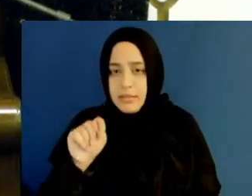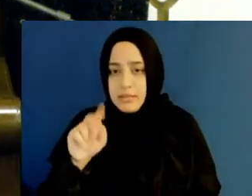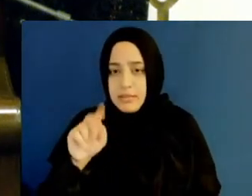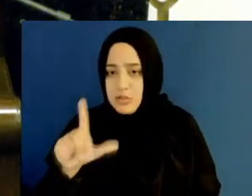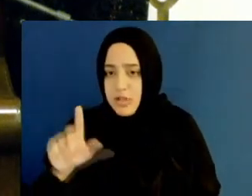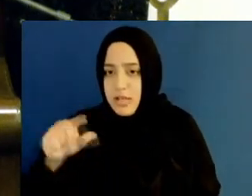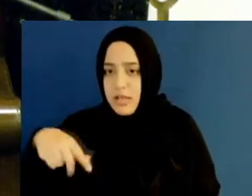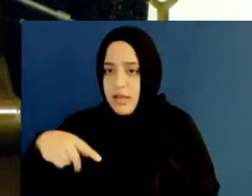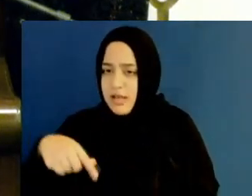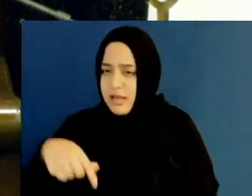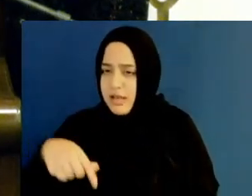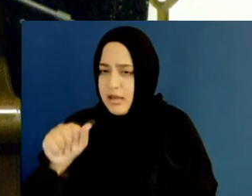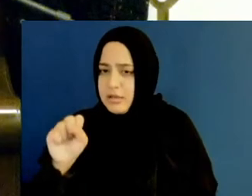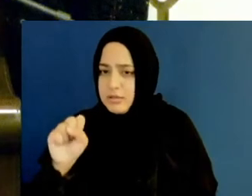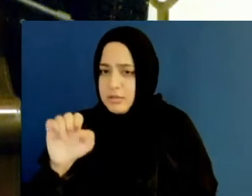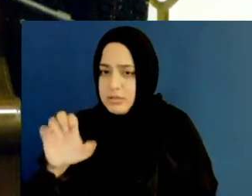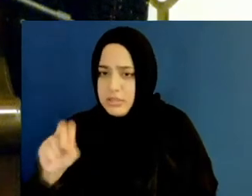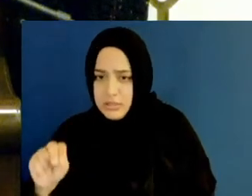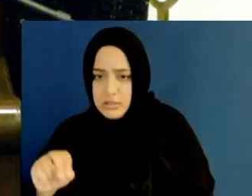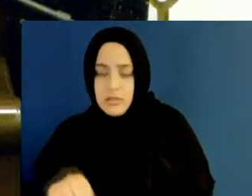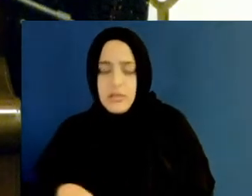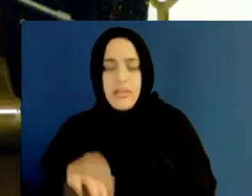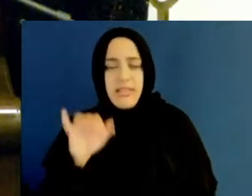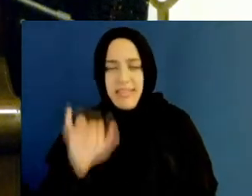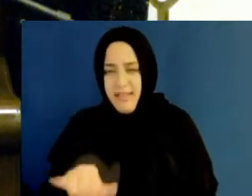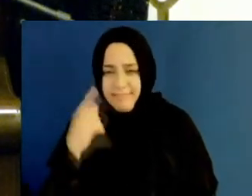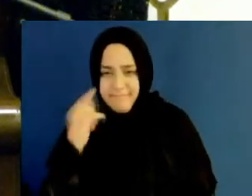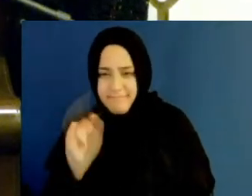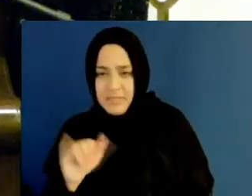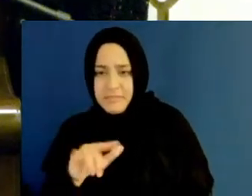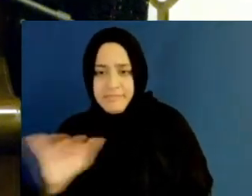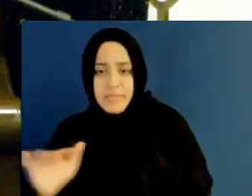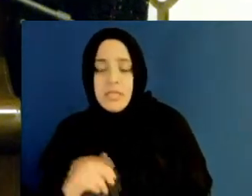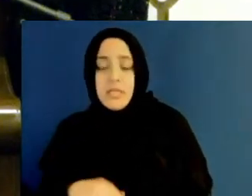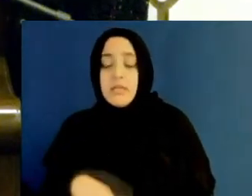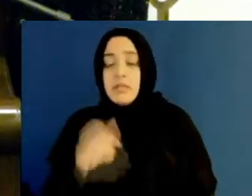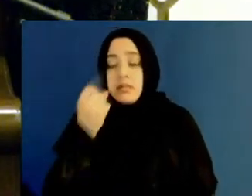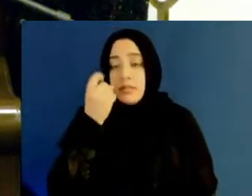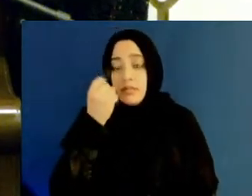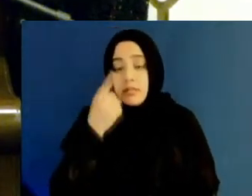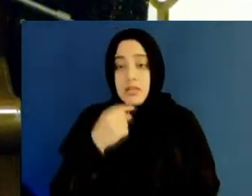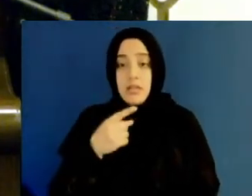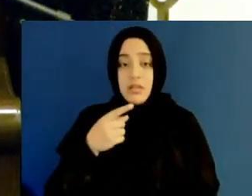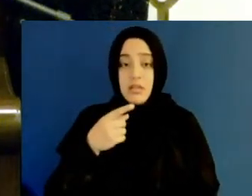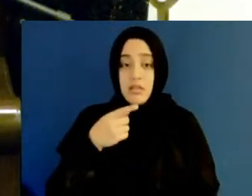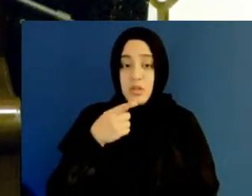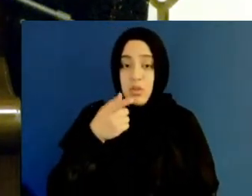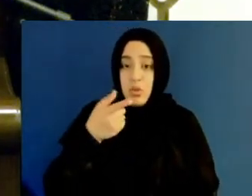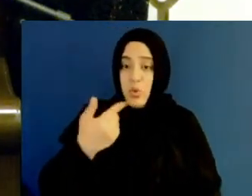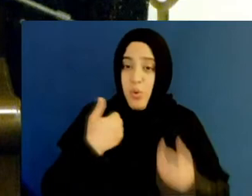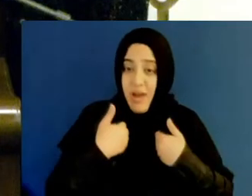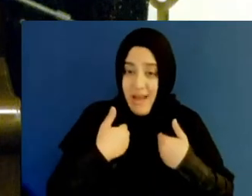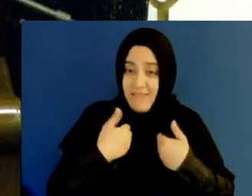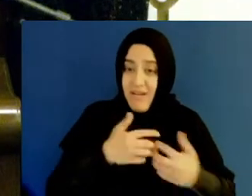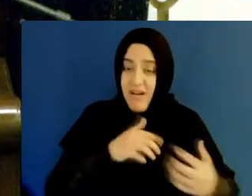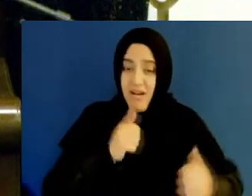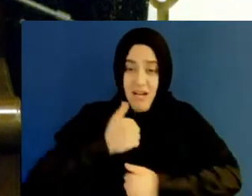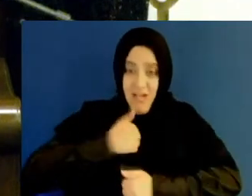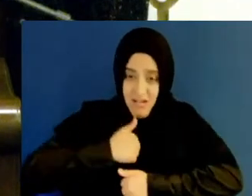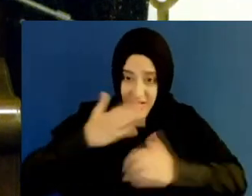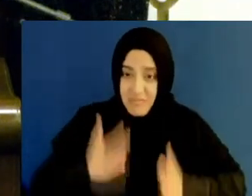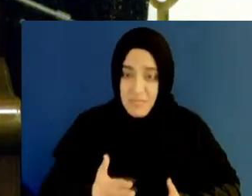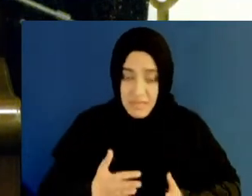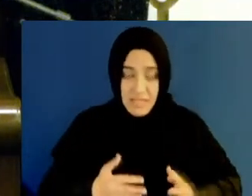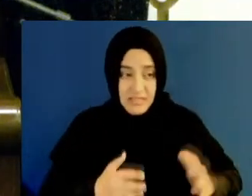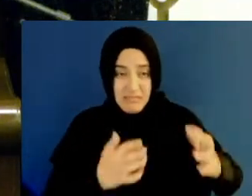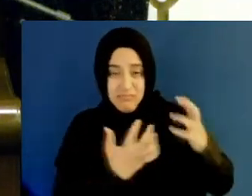unlike what a person may perceive, that you have an army of 30,000 immediate warriors on the